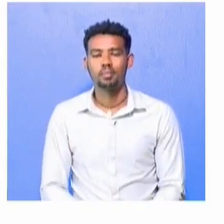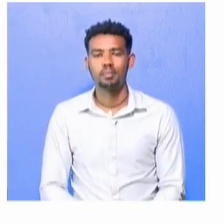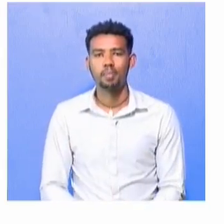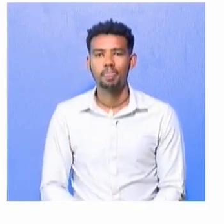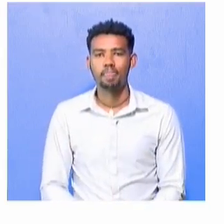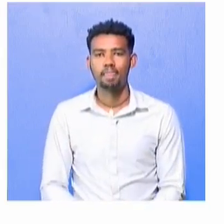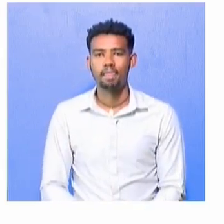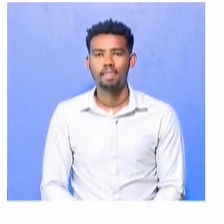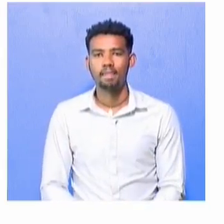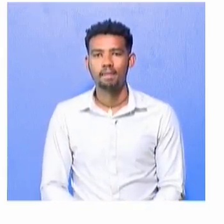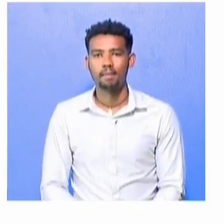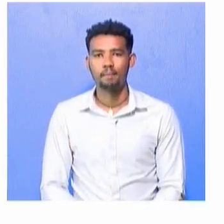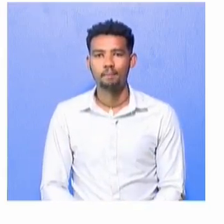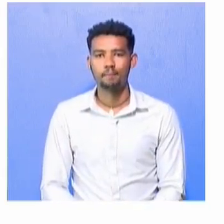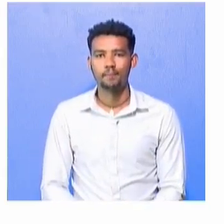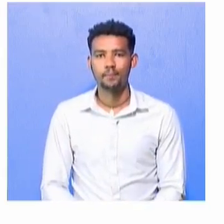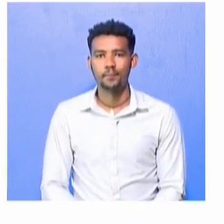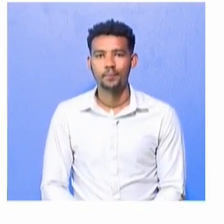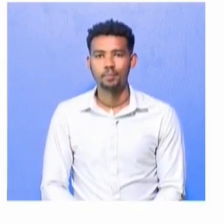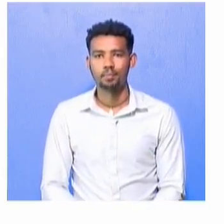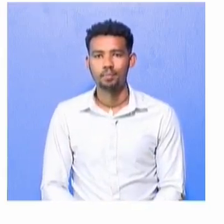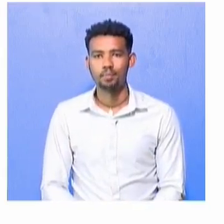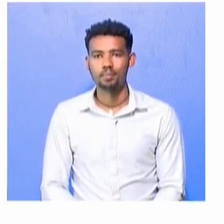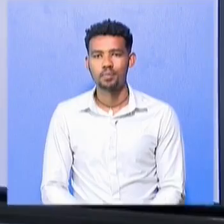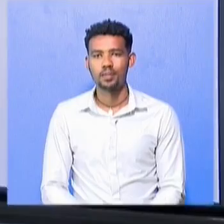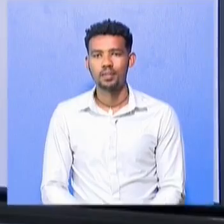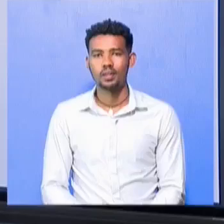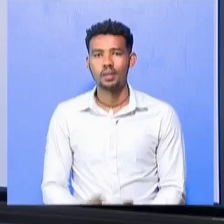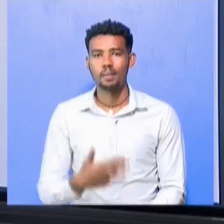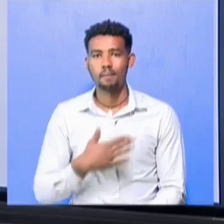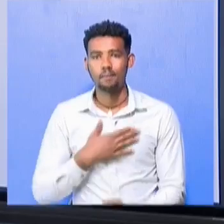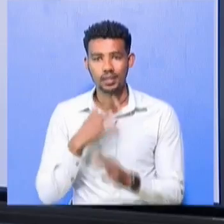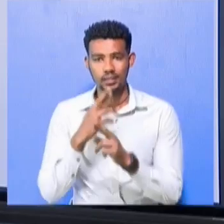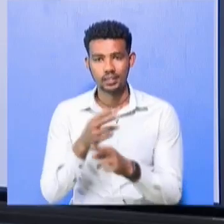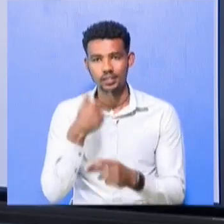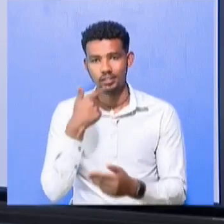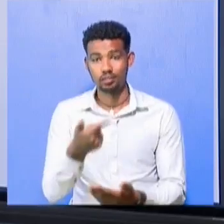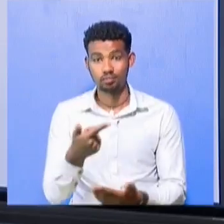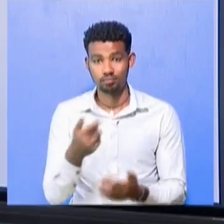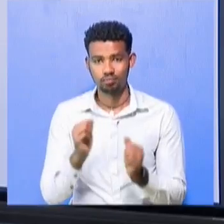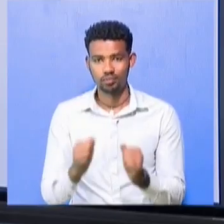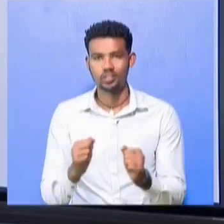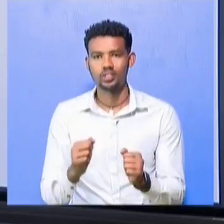My dear, these are the greeting parties.